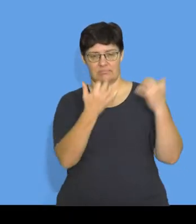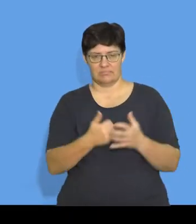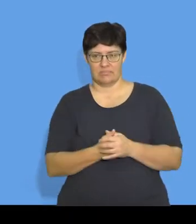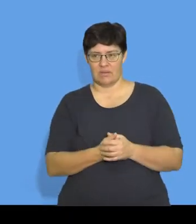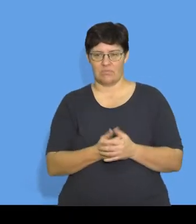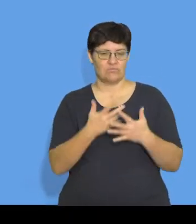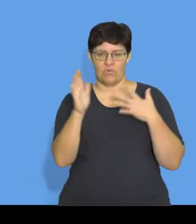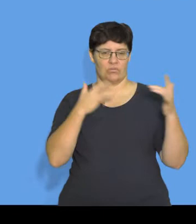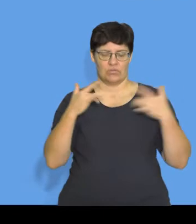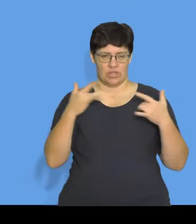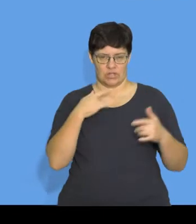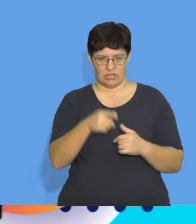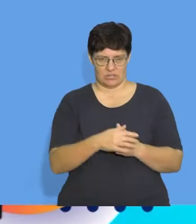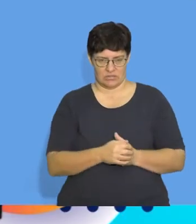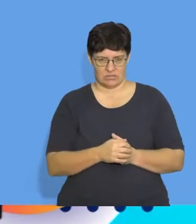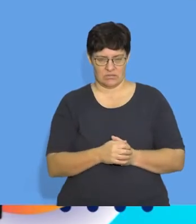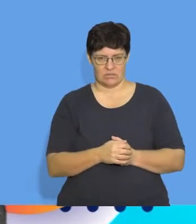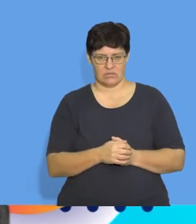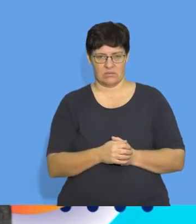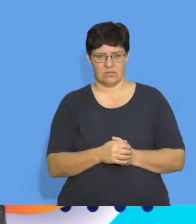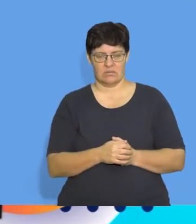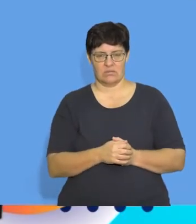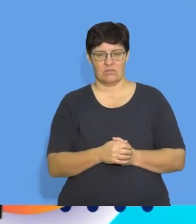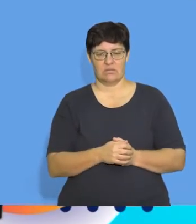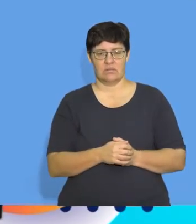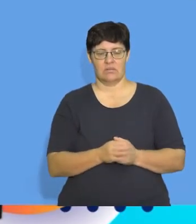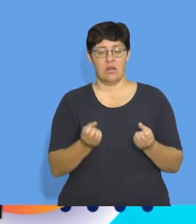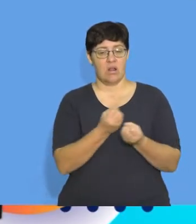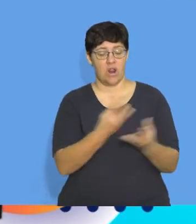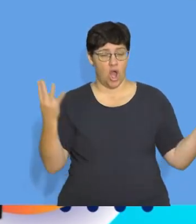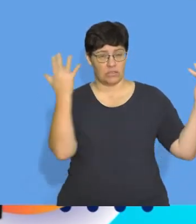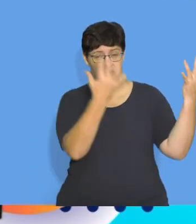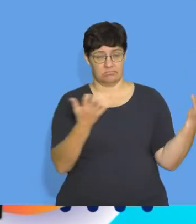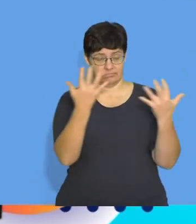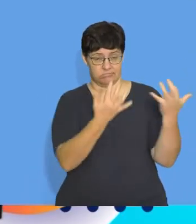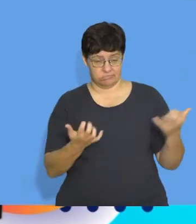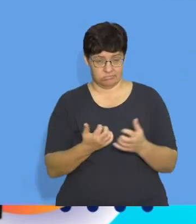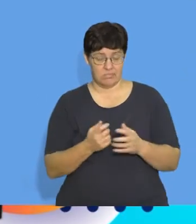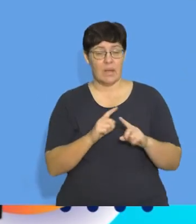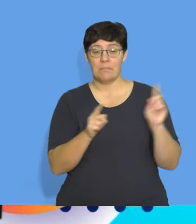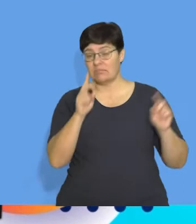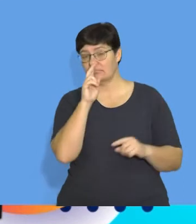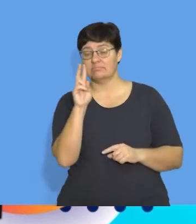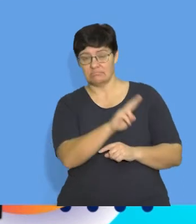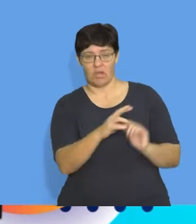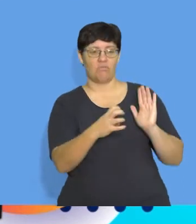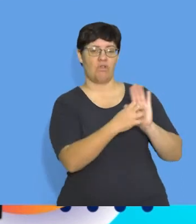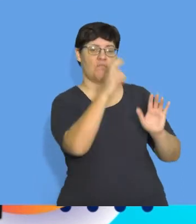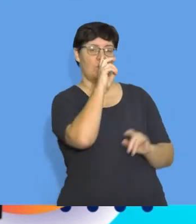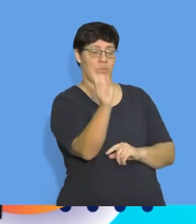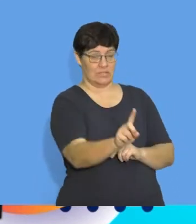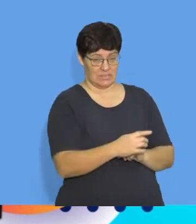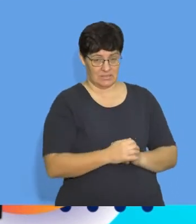them. So, lots of calculations, but we got to see what the graphs would look like. So